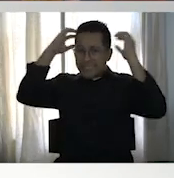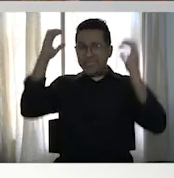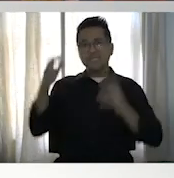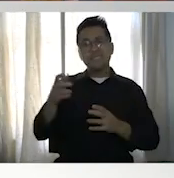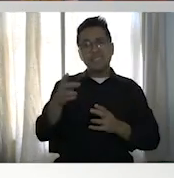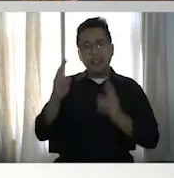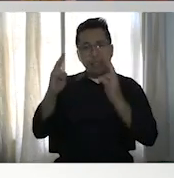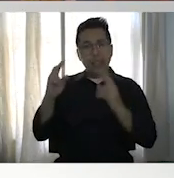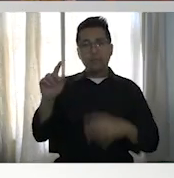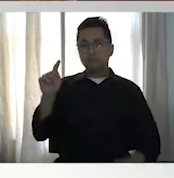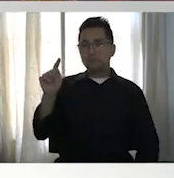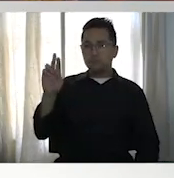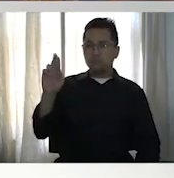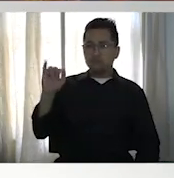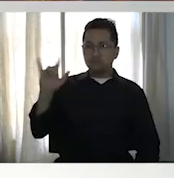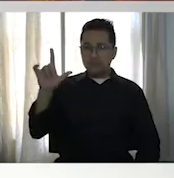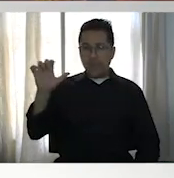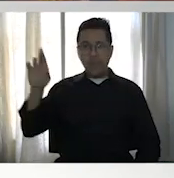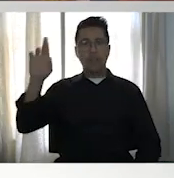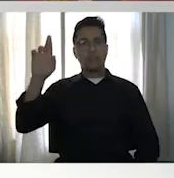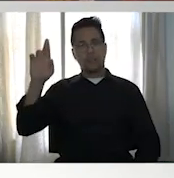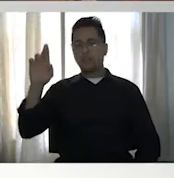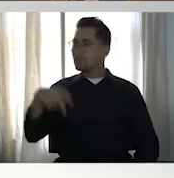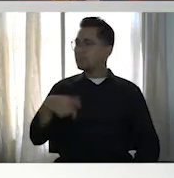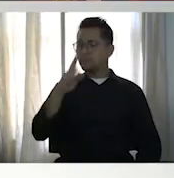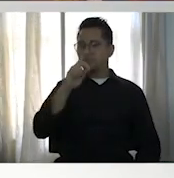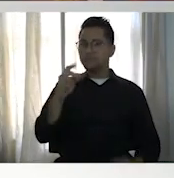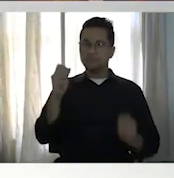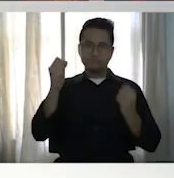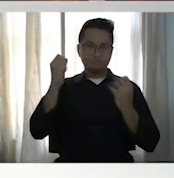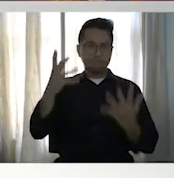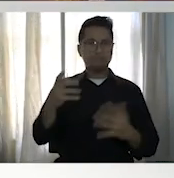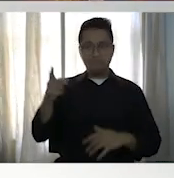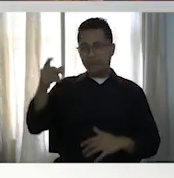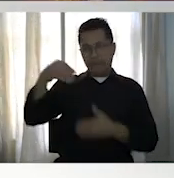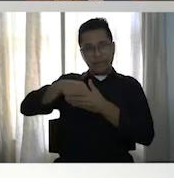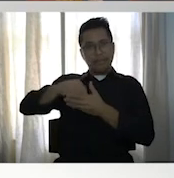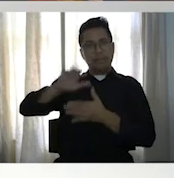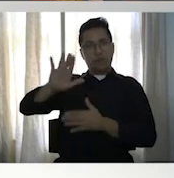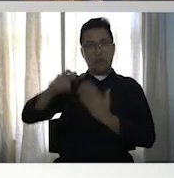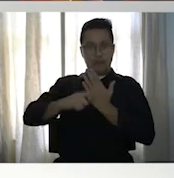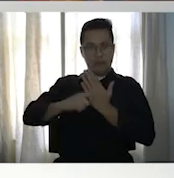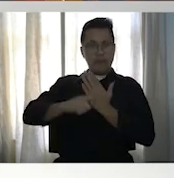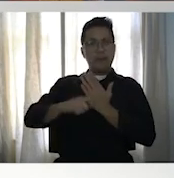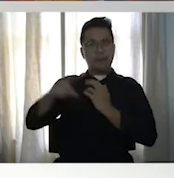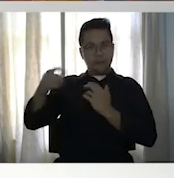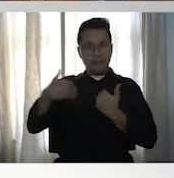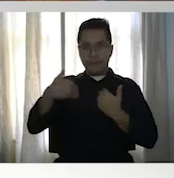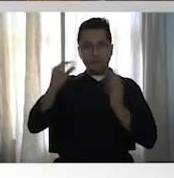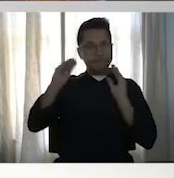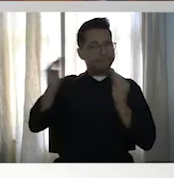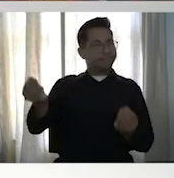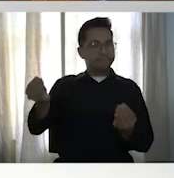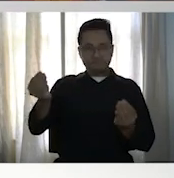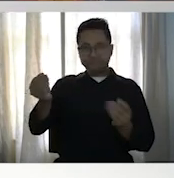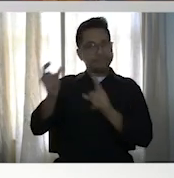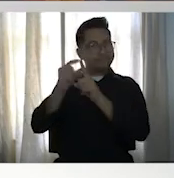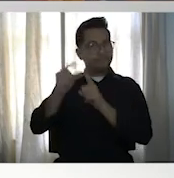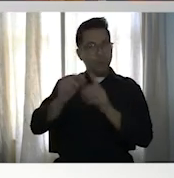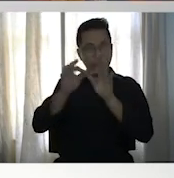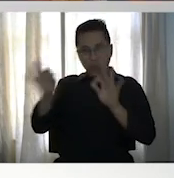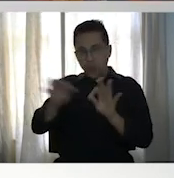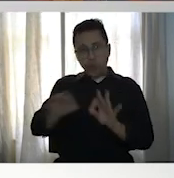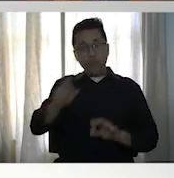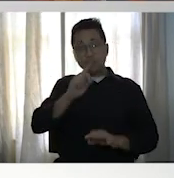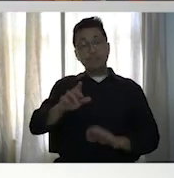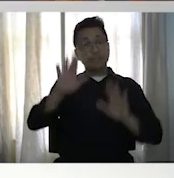like trailers, and there are a lot of them in your handout which have no words, and it's wonderful